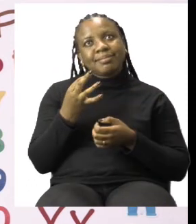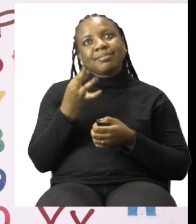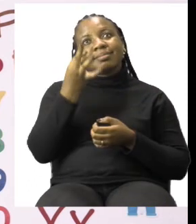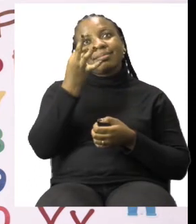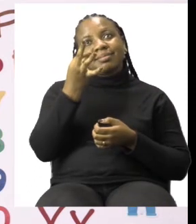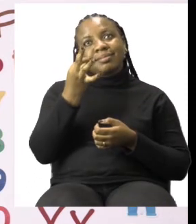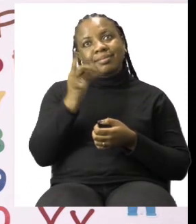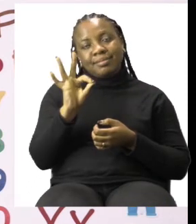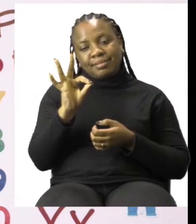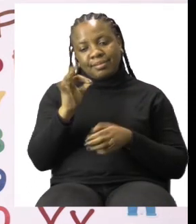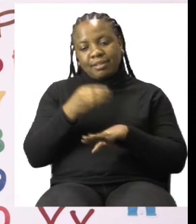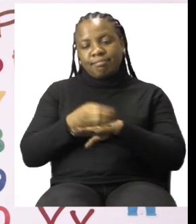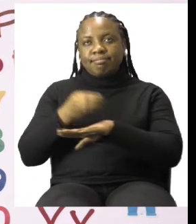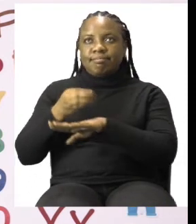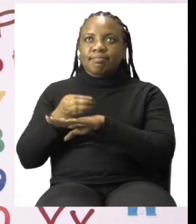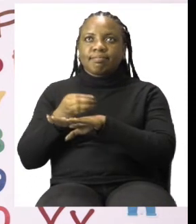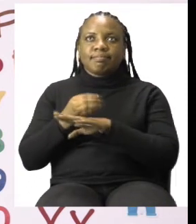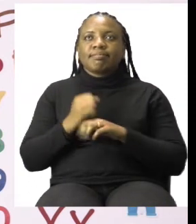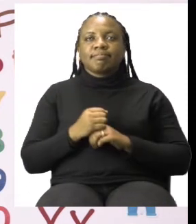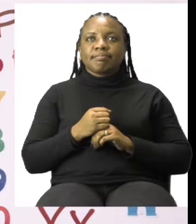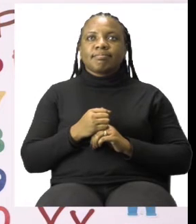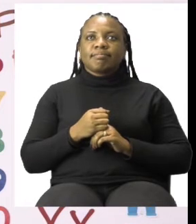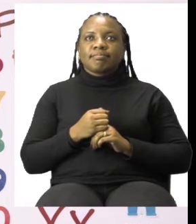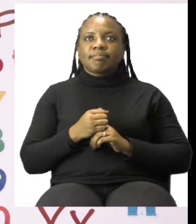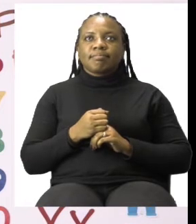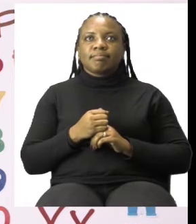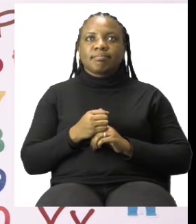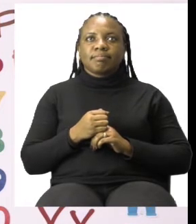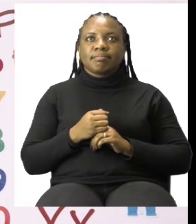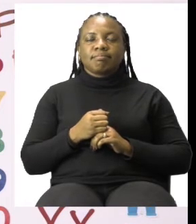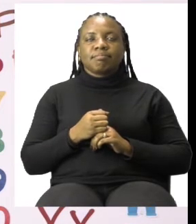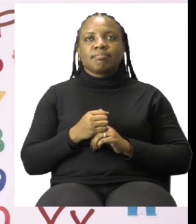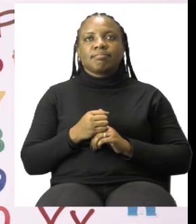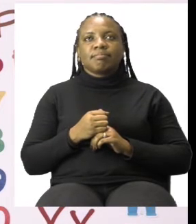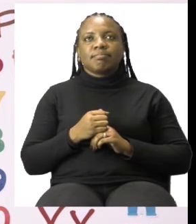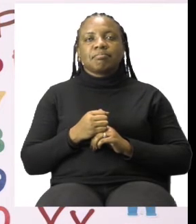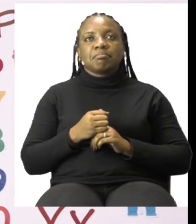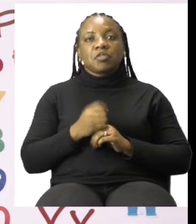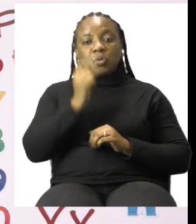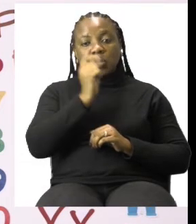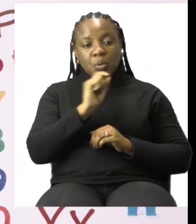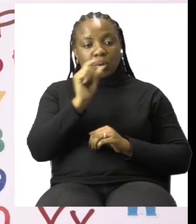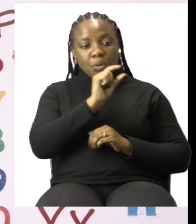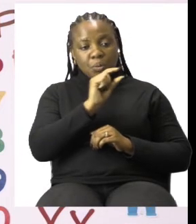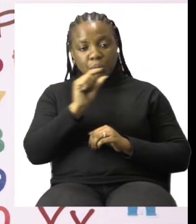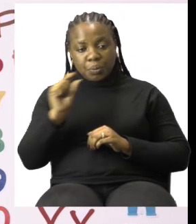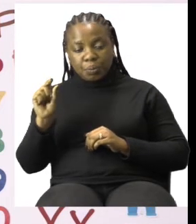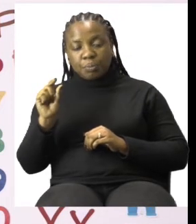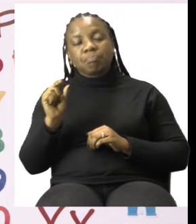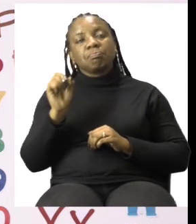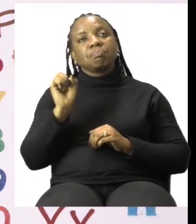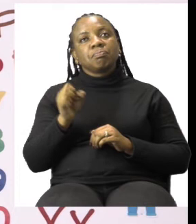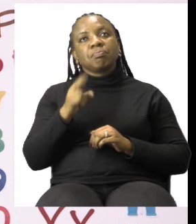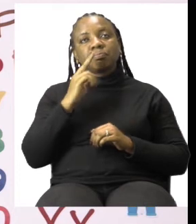9 cups. When we do that, then our answer is complete. So